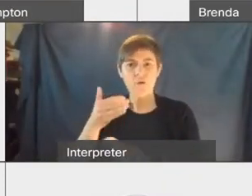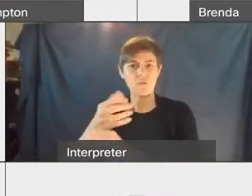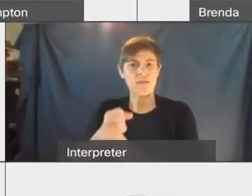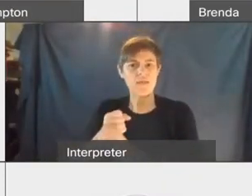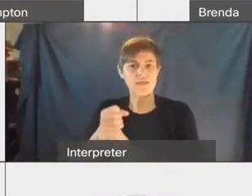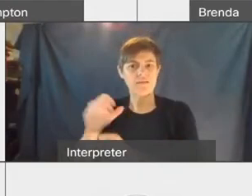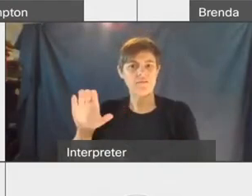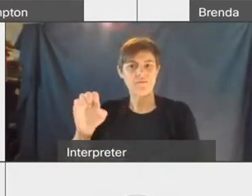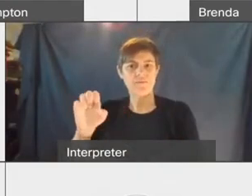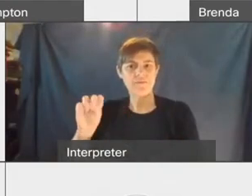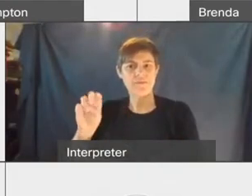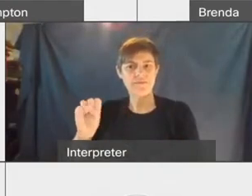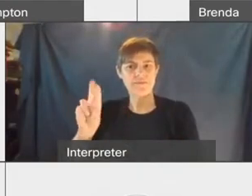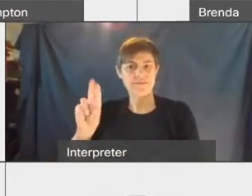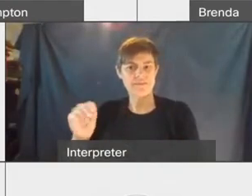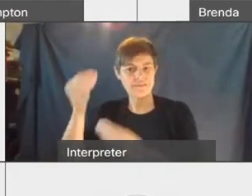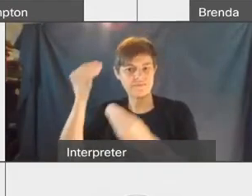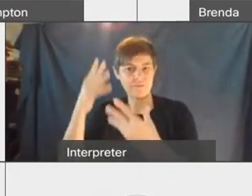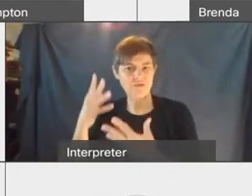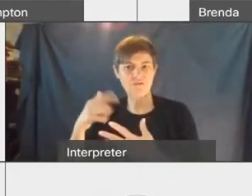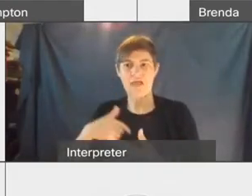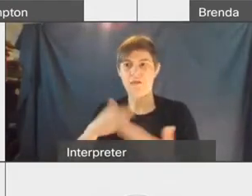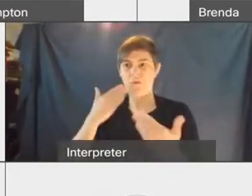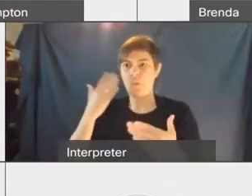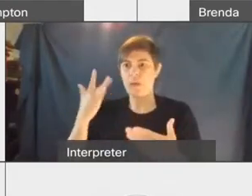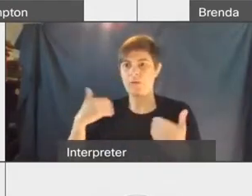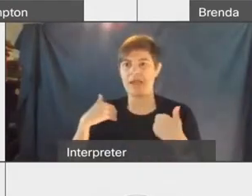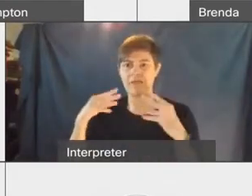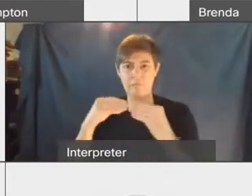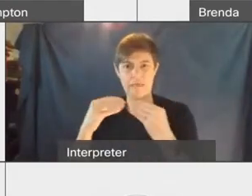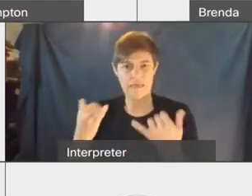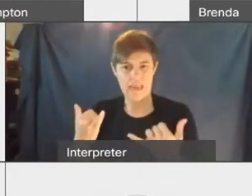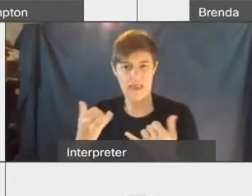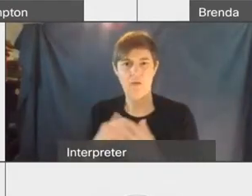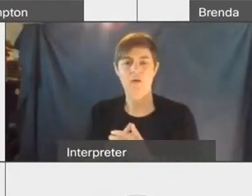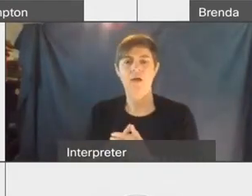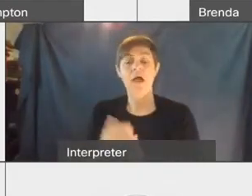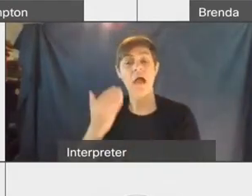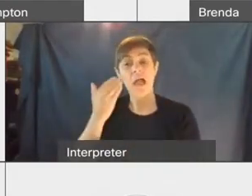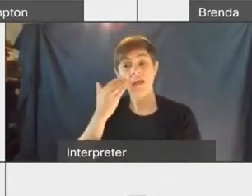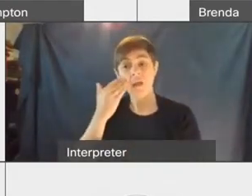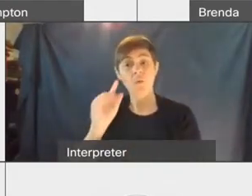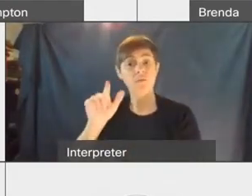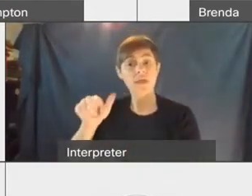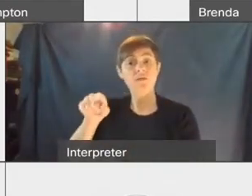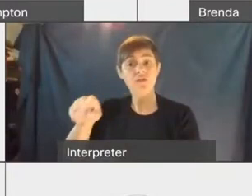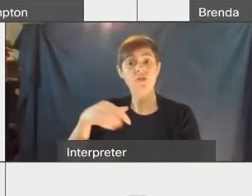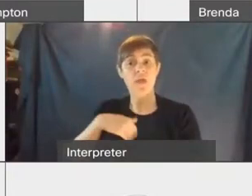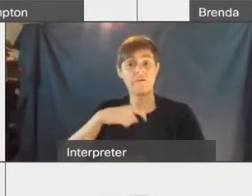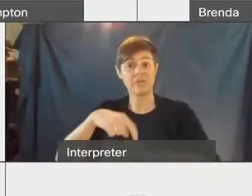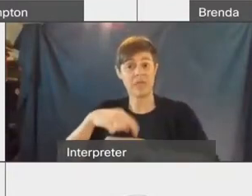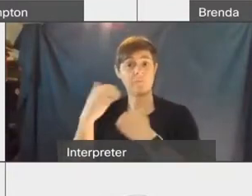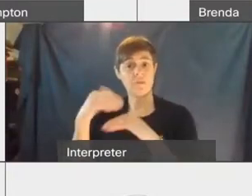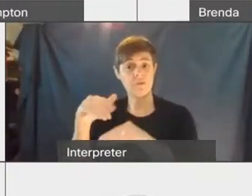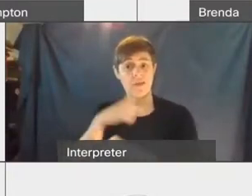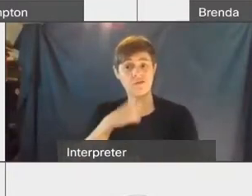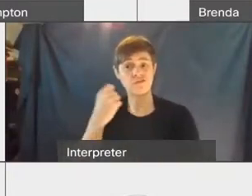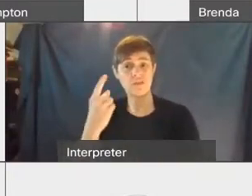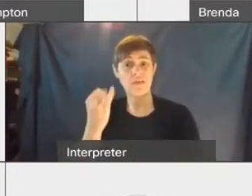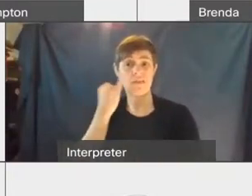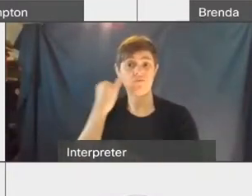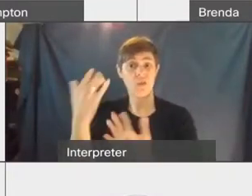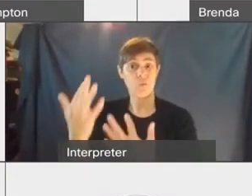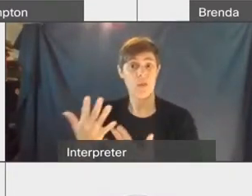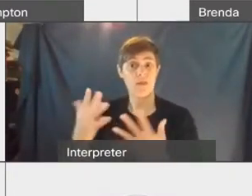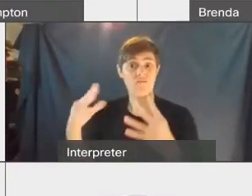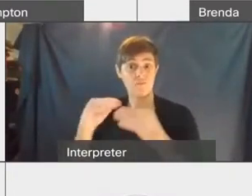don't know why we're having these meetings yet. And I understand that it puts a time crunch on you later on if we wait to do everything after the census data is released.